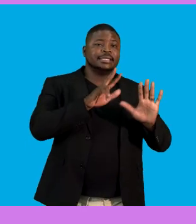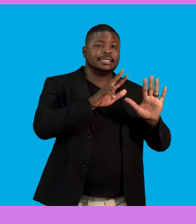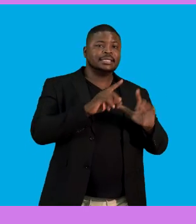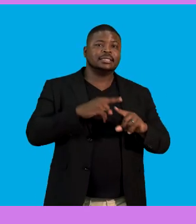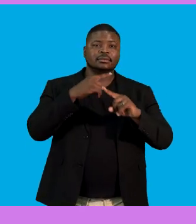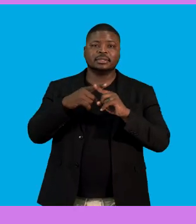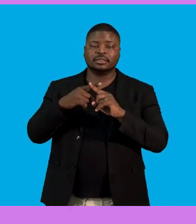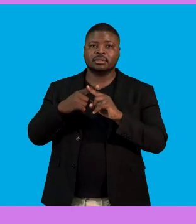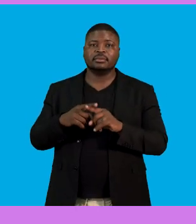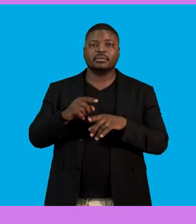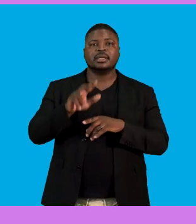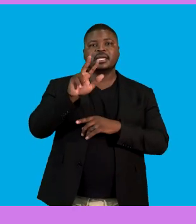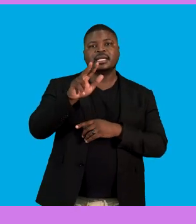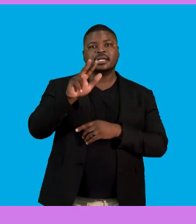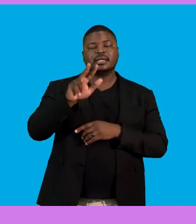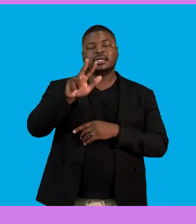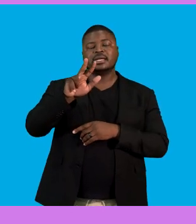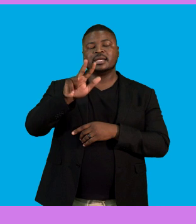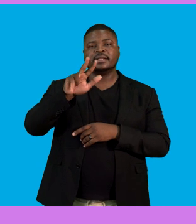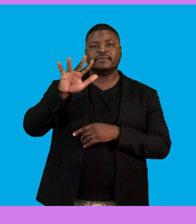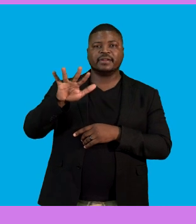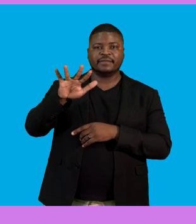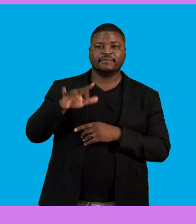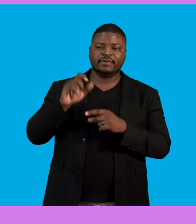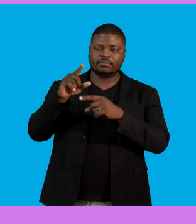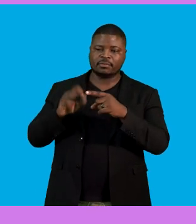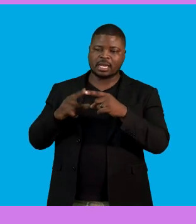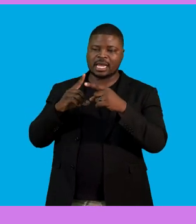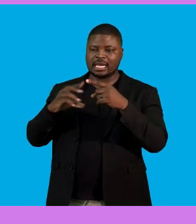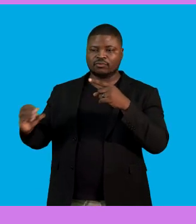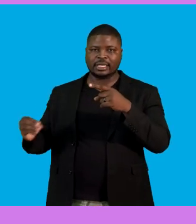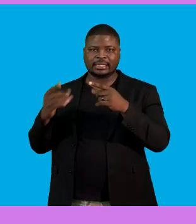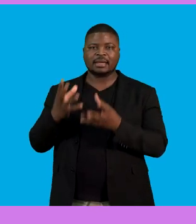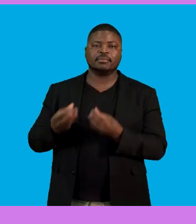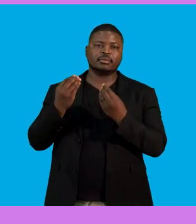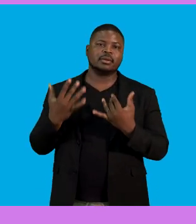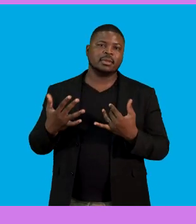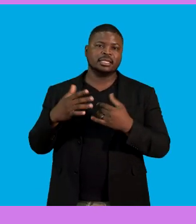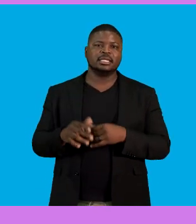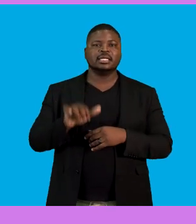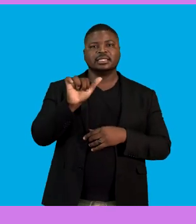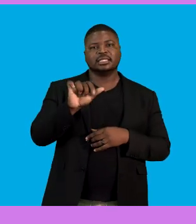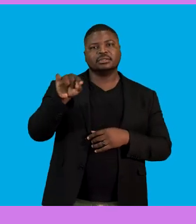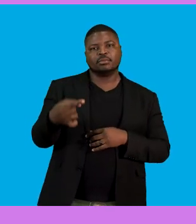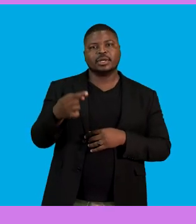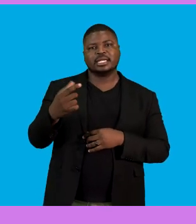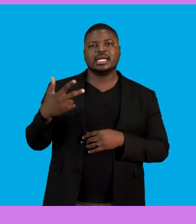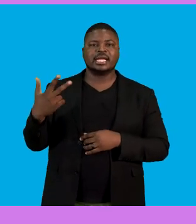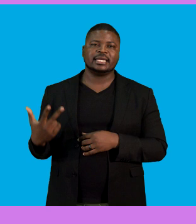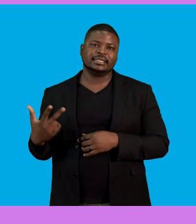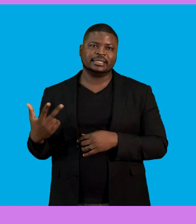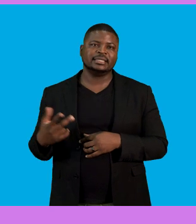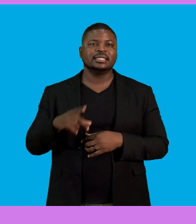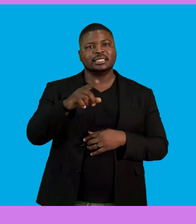8 multiplied by 85% over 100. What do we get? We get 6.8. We